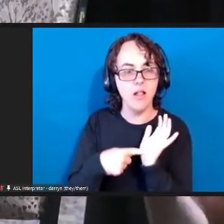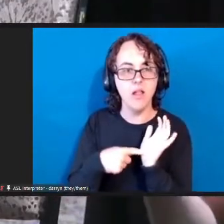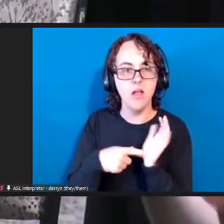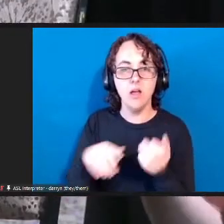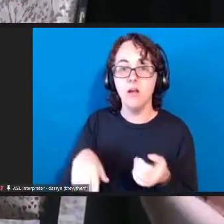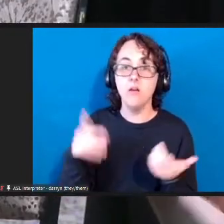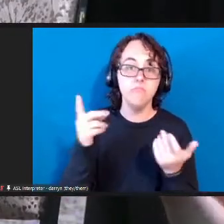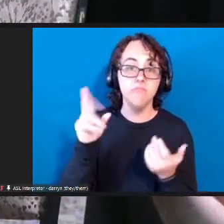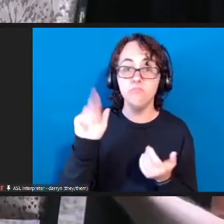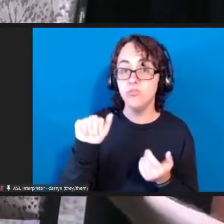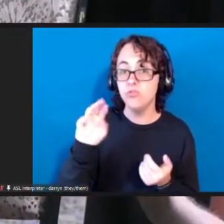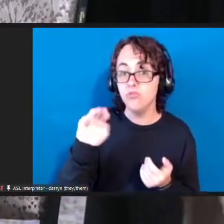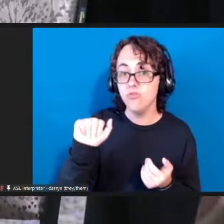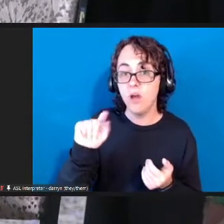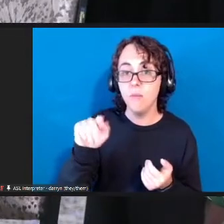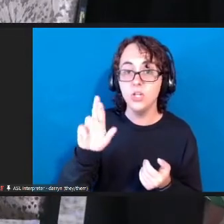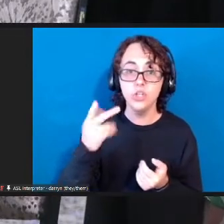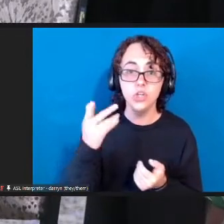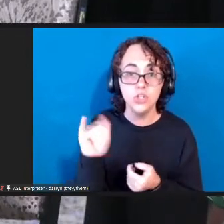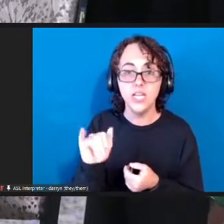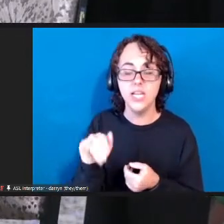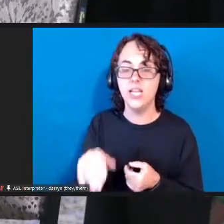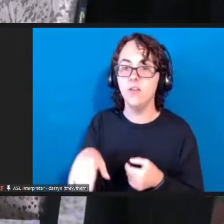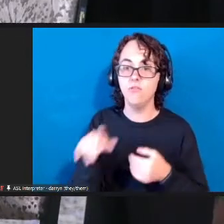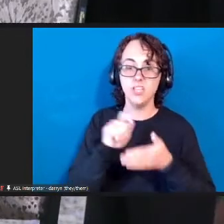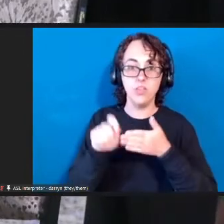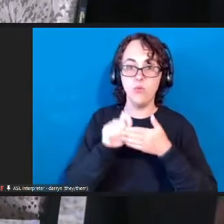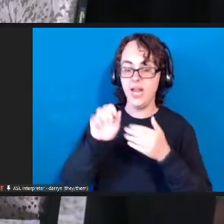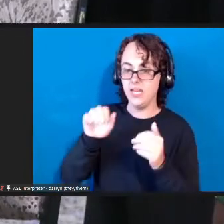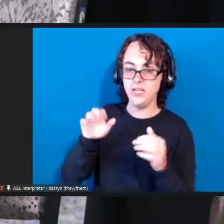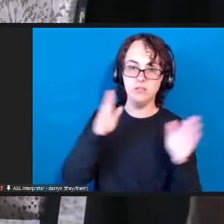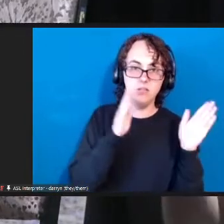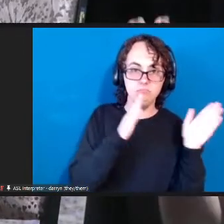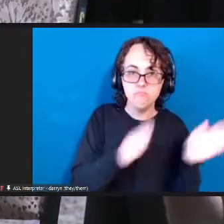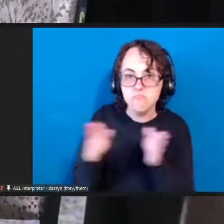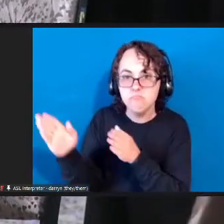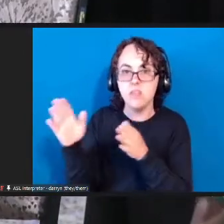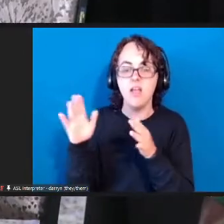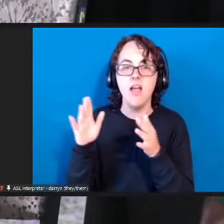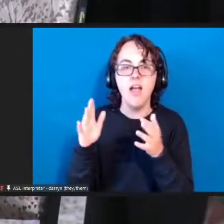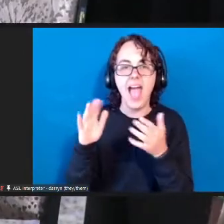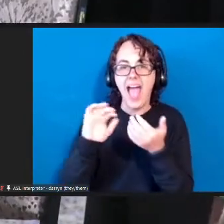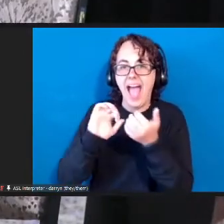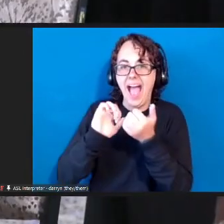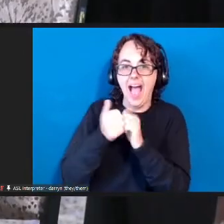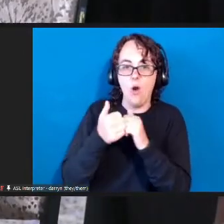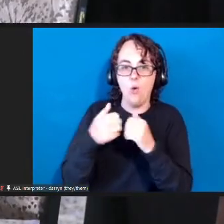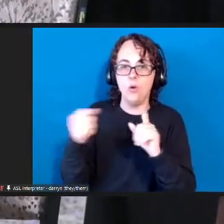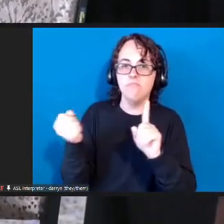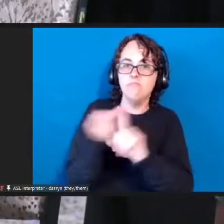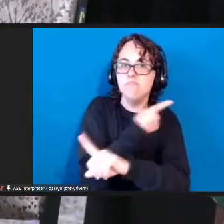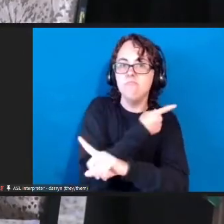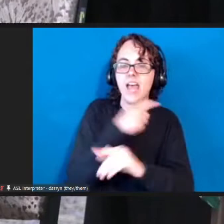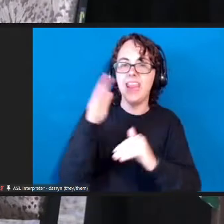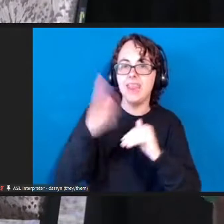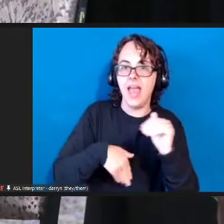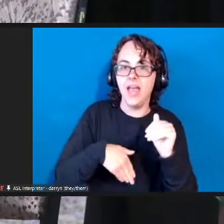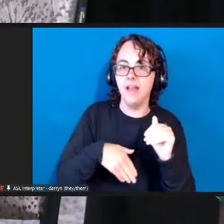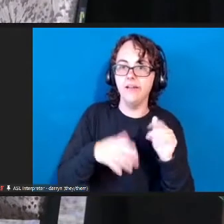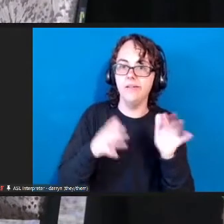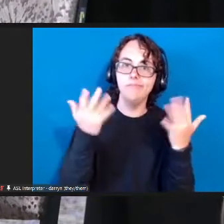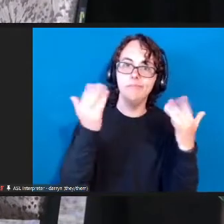or like how they might different than from other sort of normative structures, so to speak, or ways of